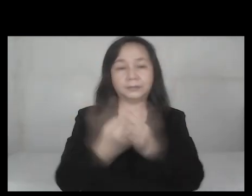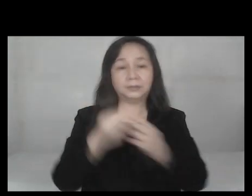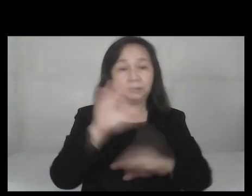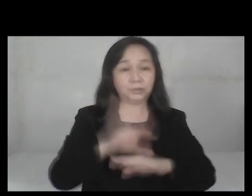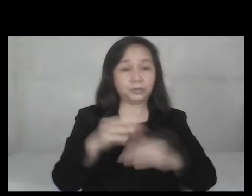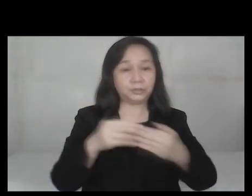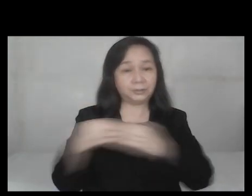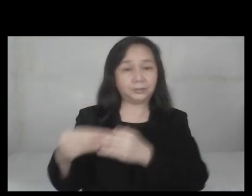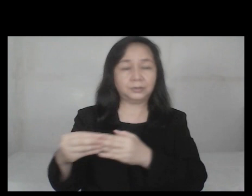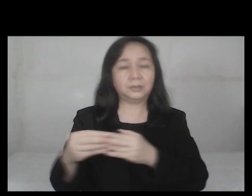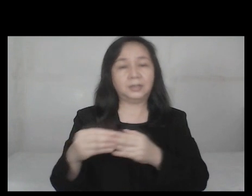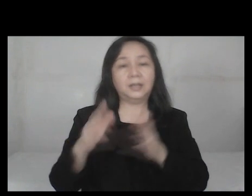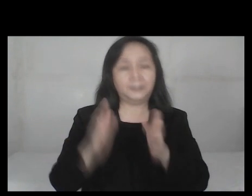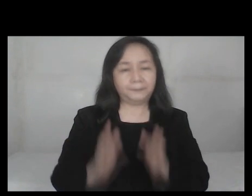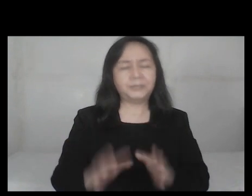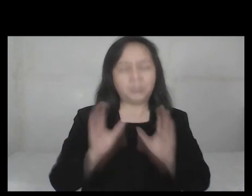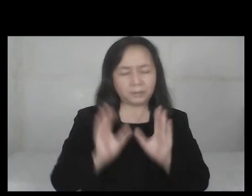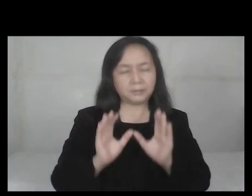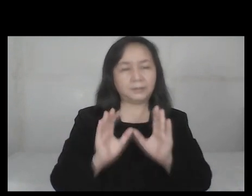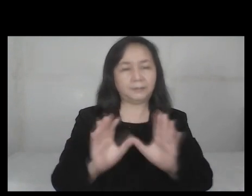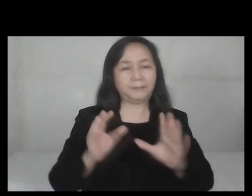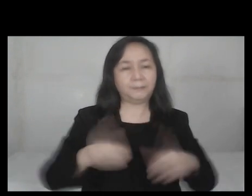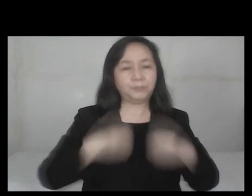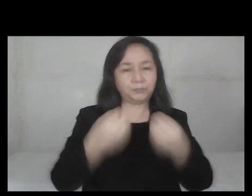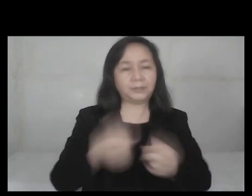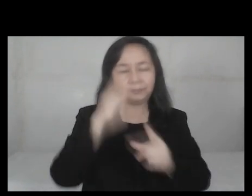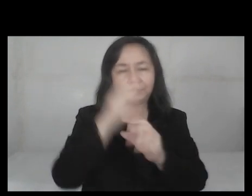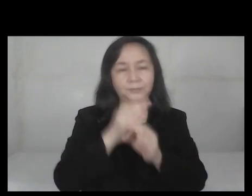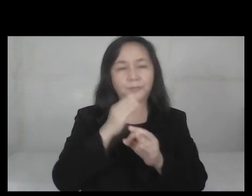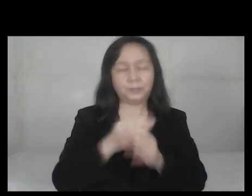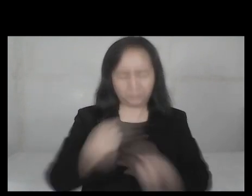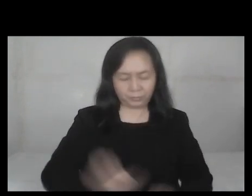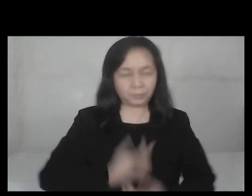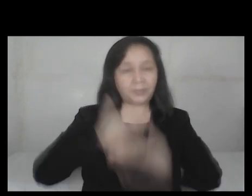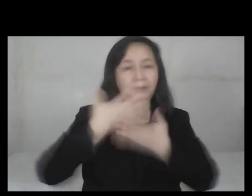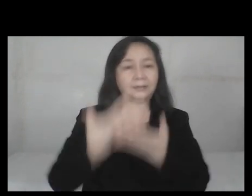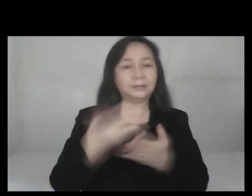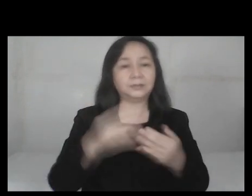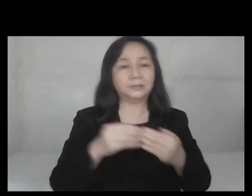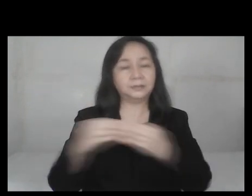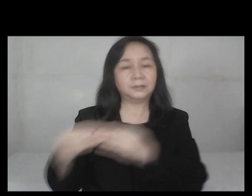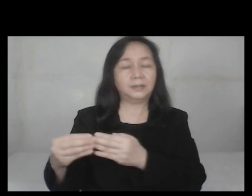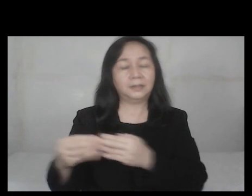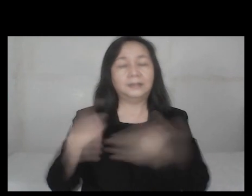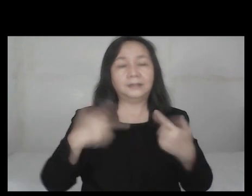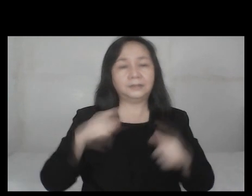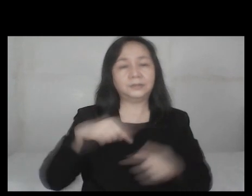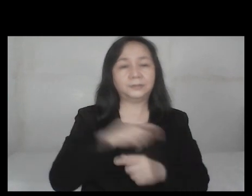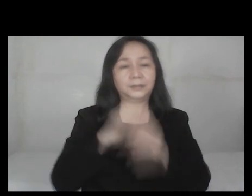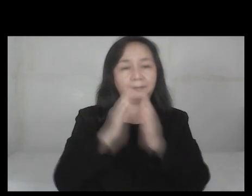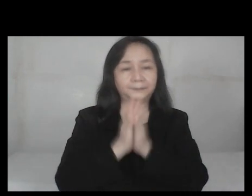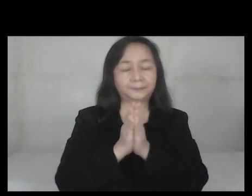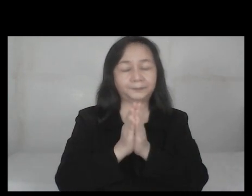other leaders of the Church may constantly provide the faithful with an inspiring leadership. Let us